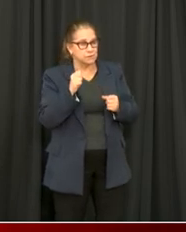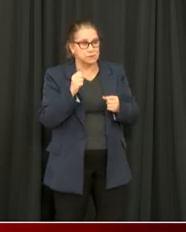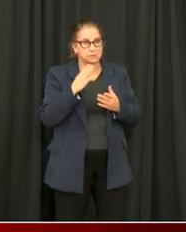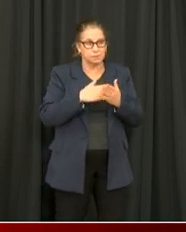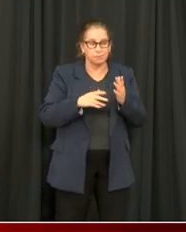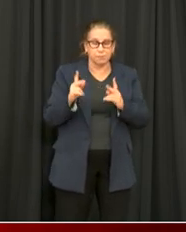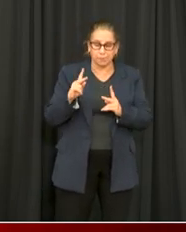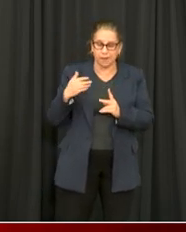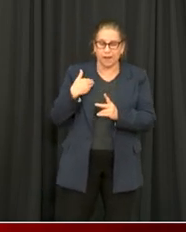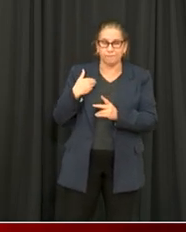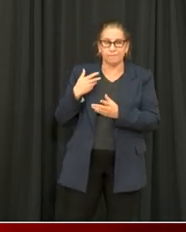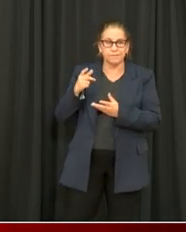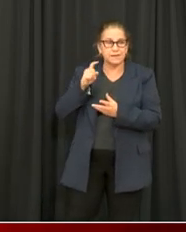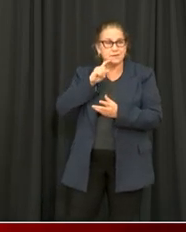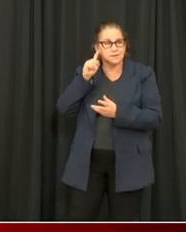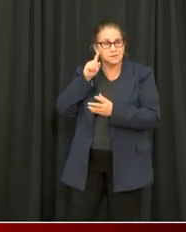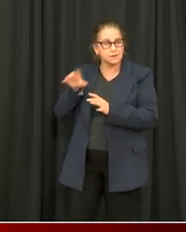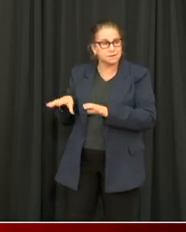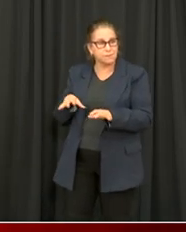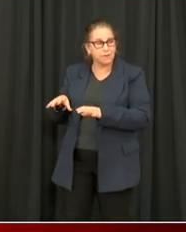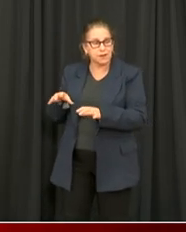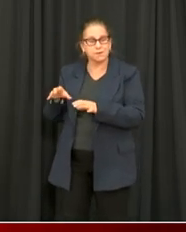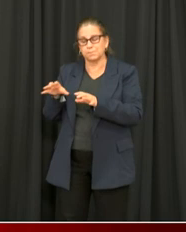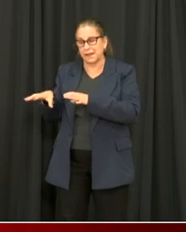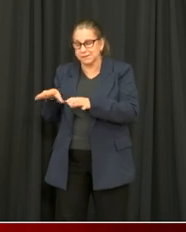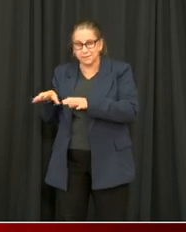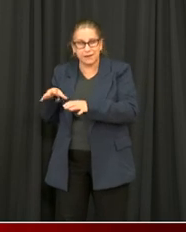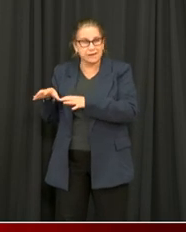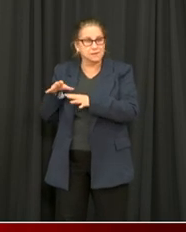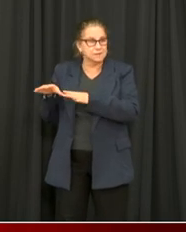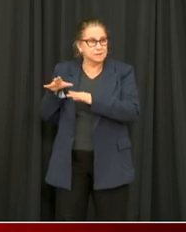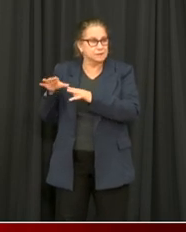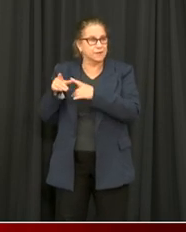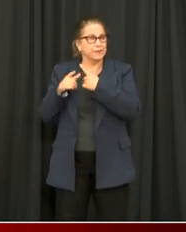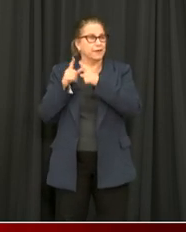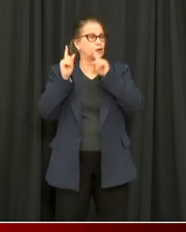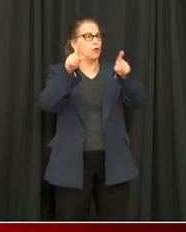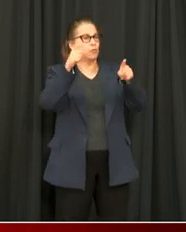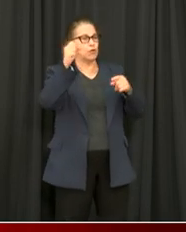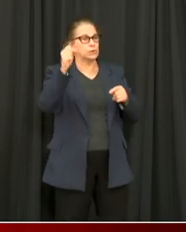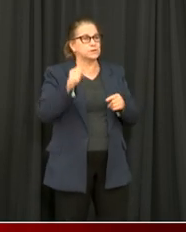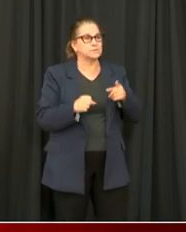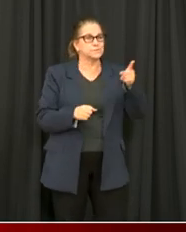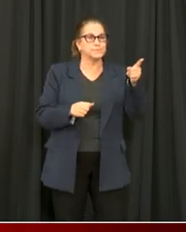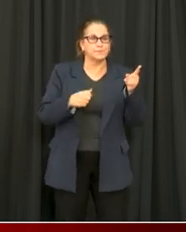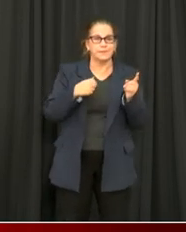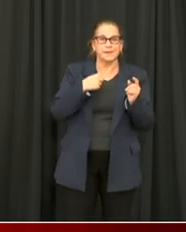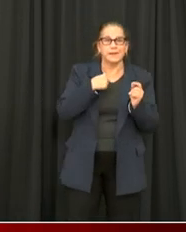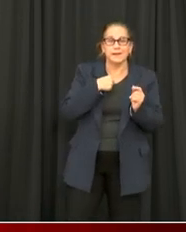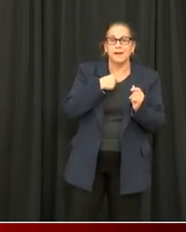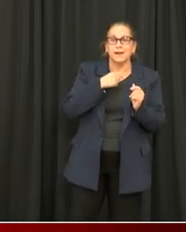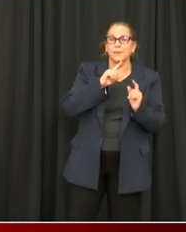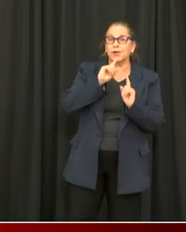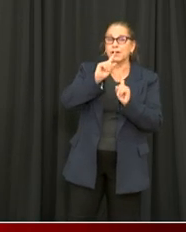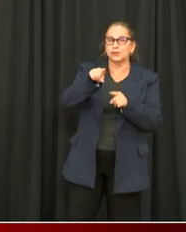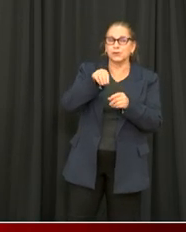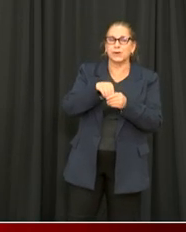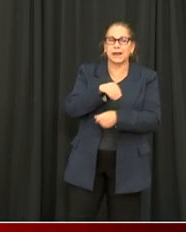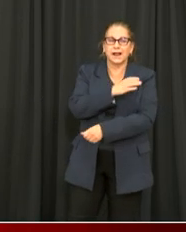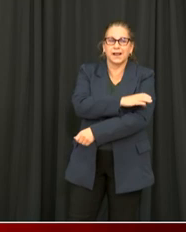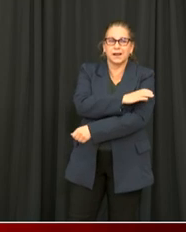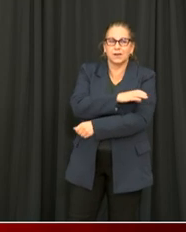but in a clinical sense, the information that you need to know? I answered you in a very clinical way. We don't ask